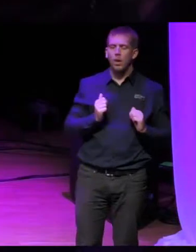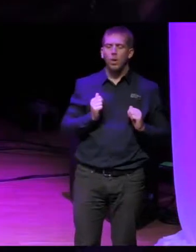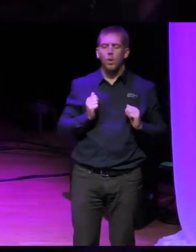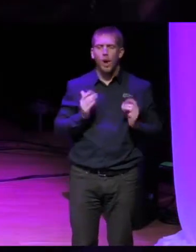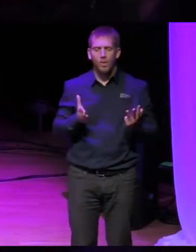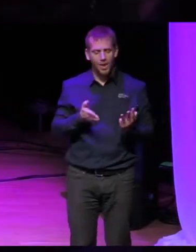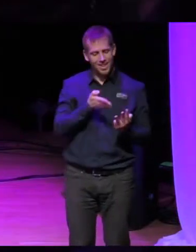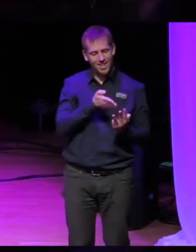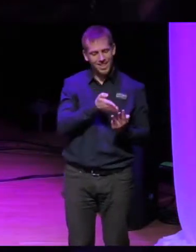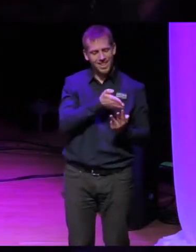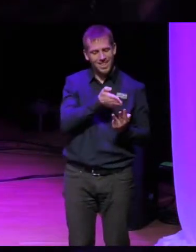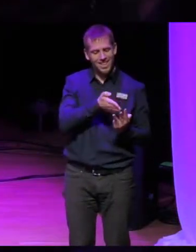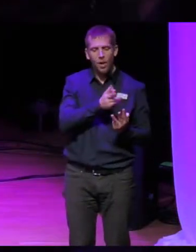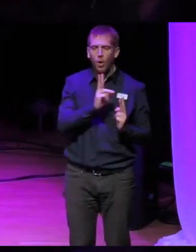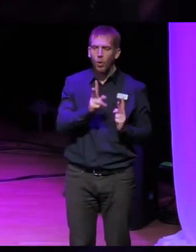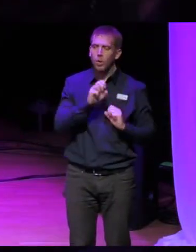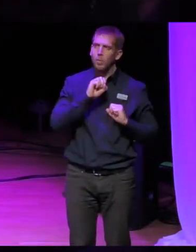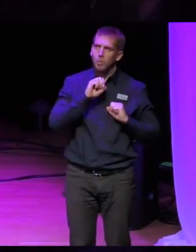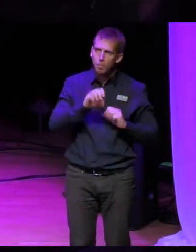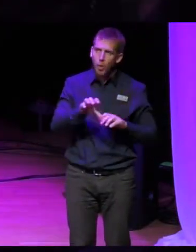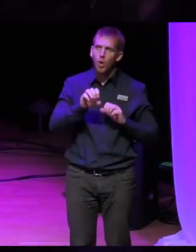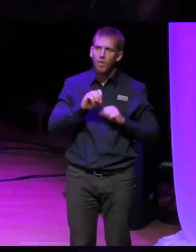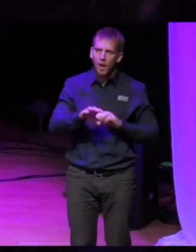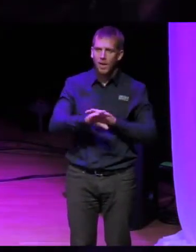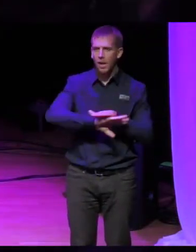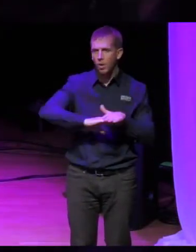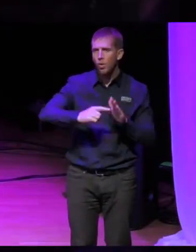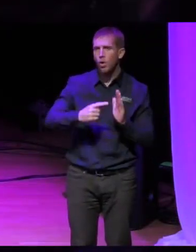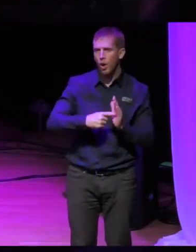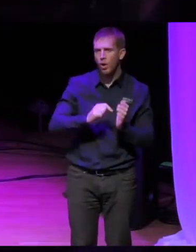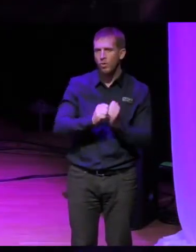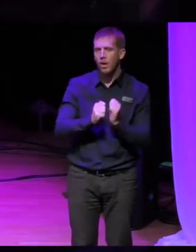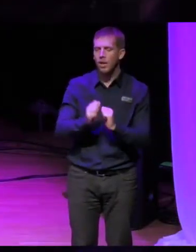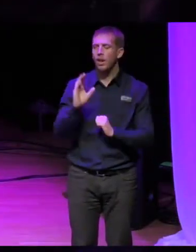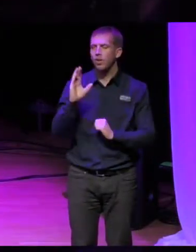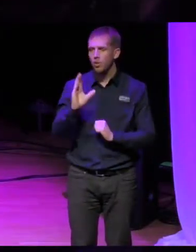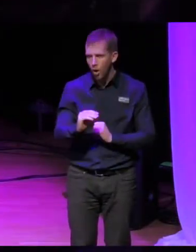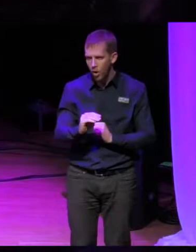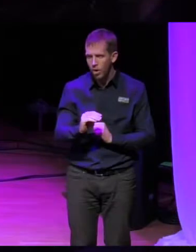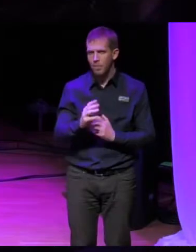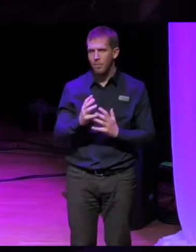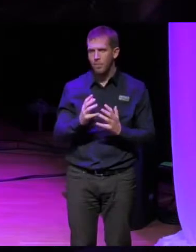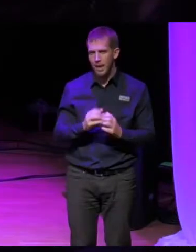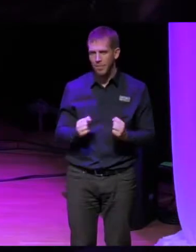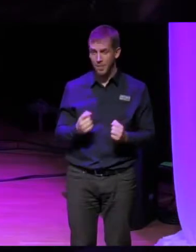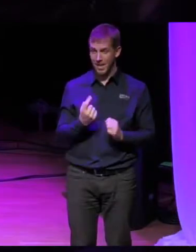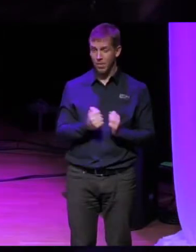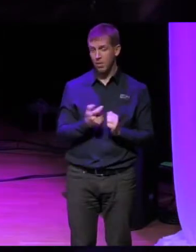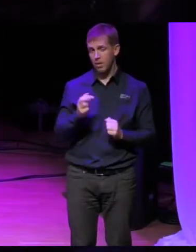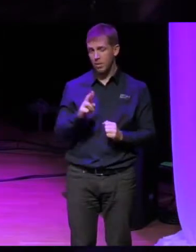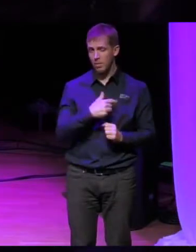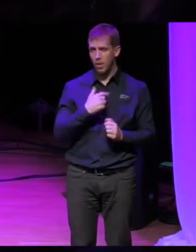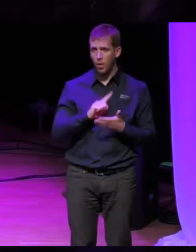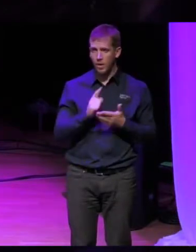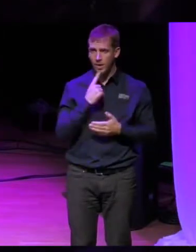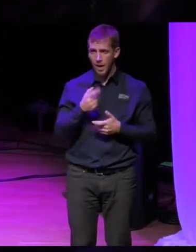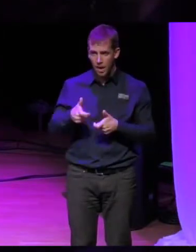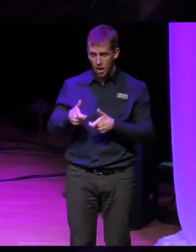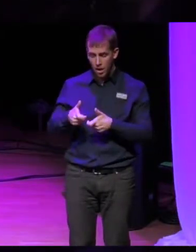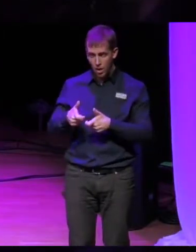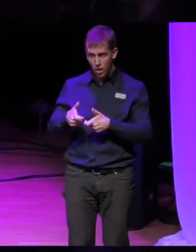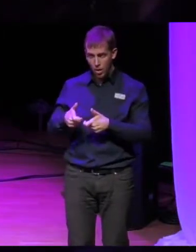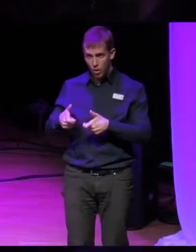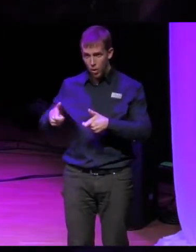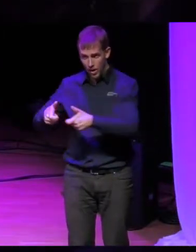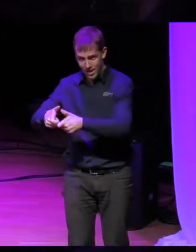in constitutional considerations, and one of the things that we often say is Congress and the